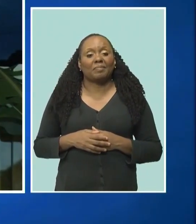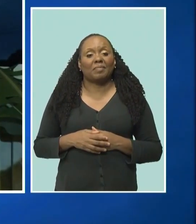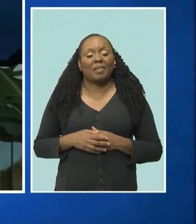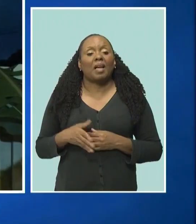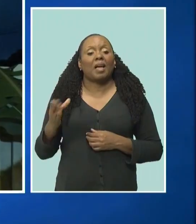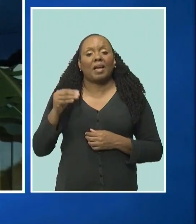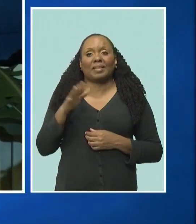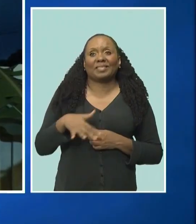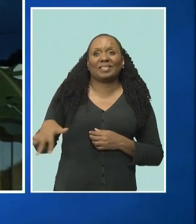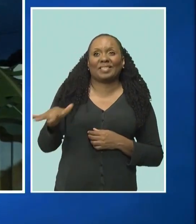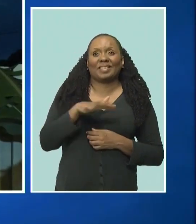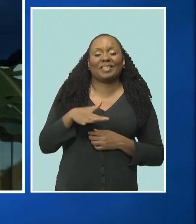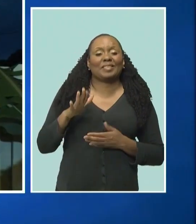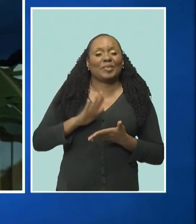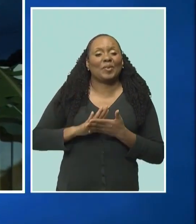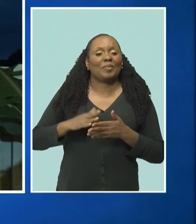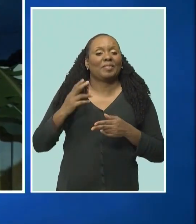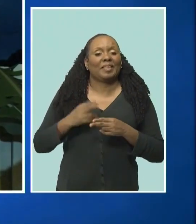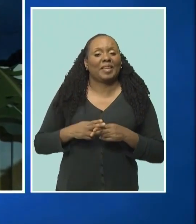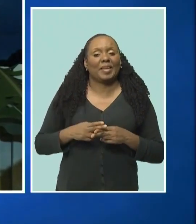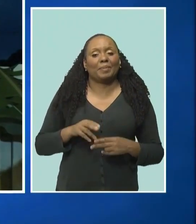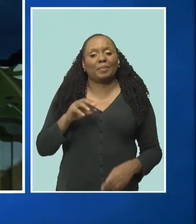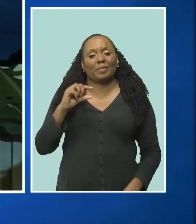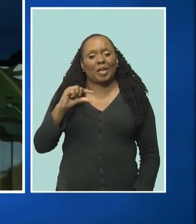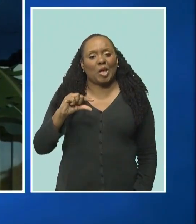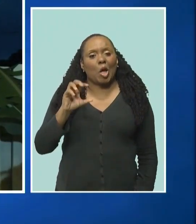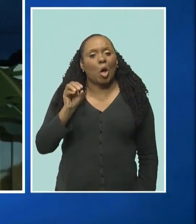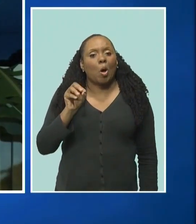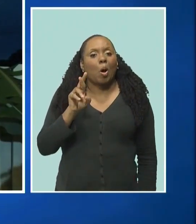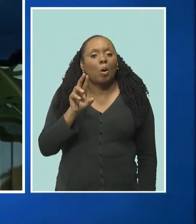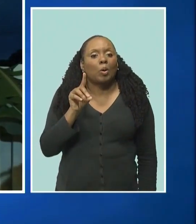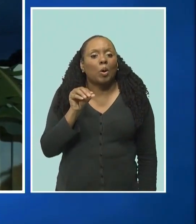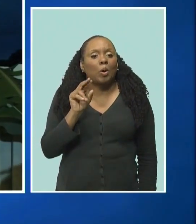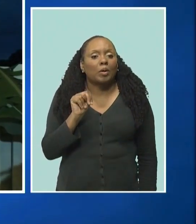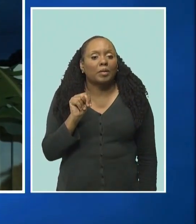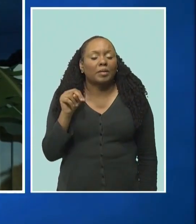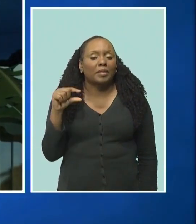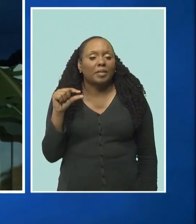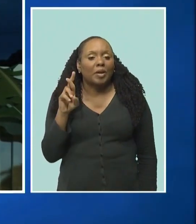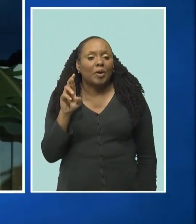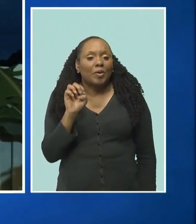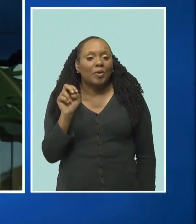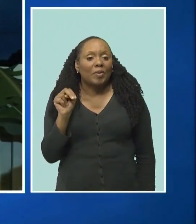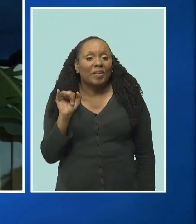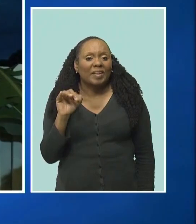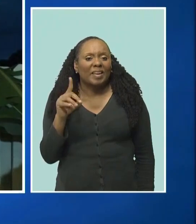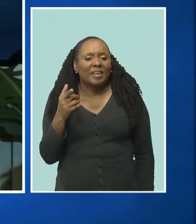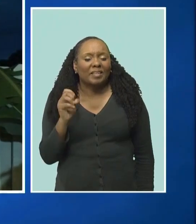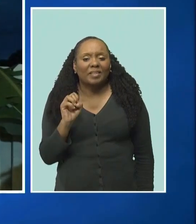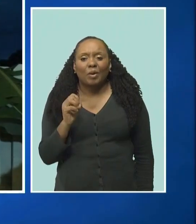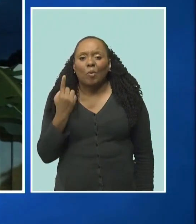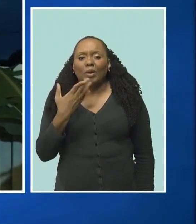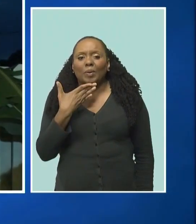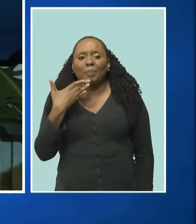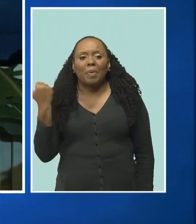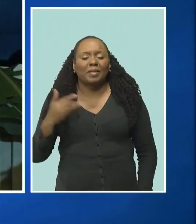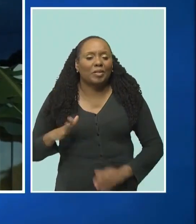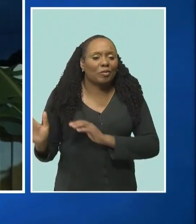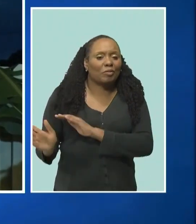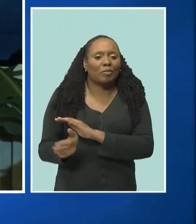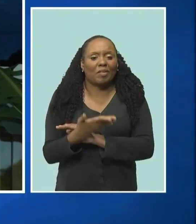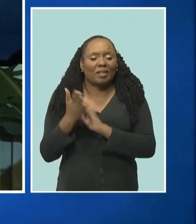excellence, Sir Gordon Greenwich, one of the most outstanding opening batsmen the world has ever seen. And as